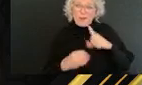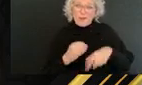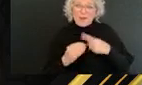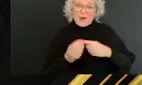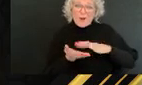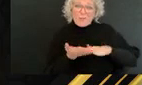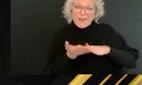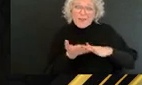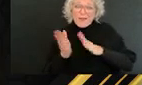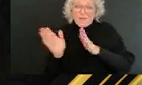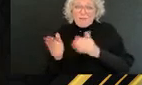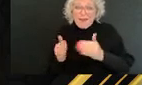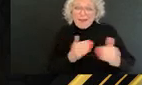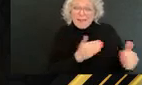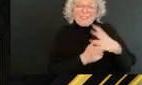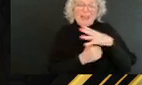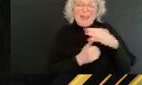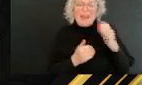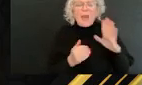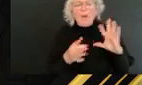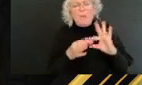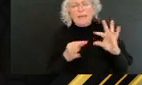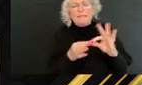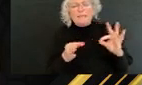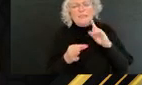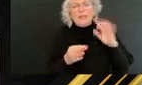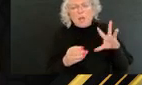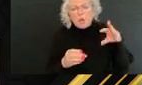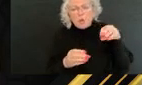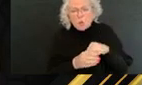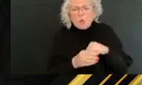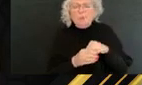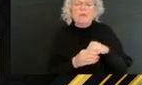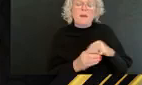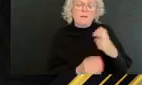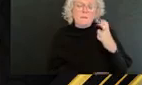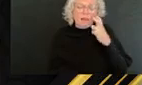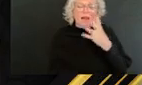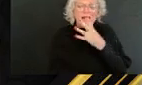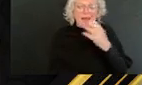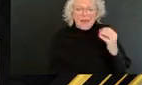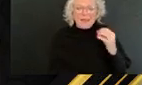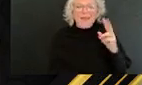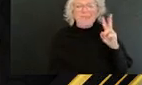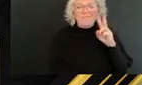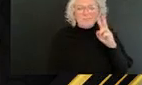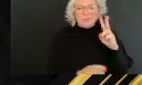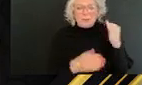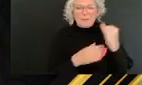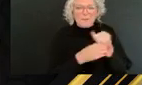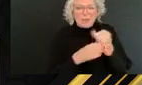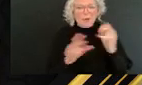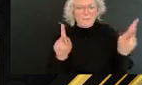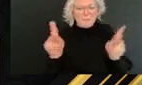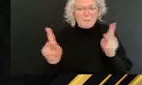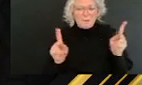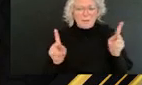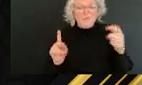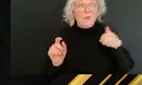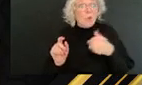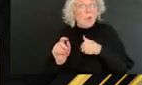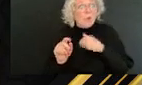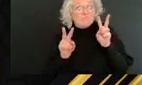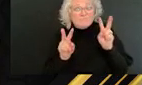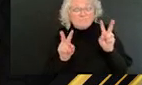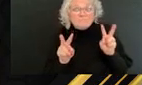Braille packaging and our inclusive message around hiring blind and visually impaired individuals. And we continue to look